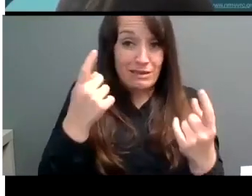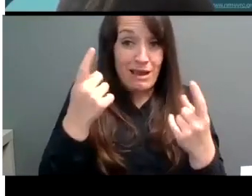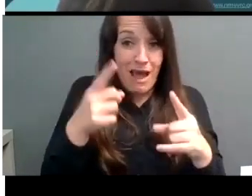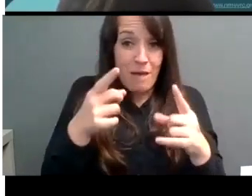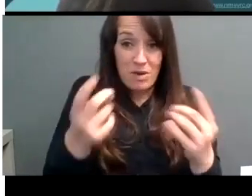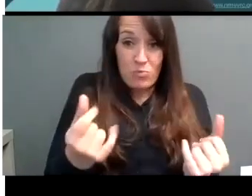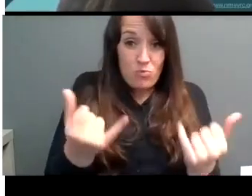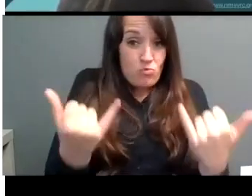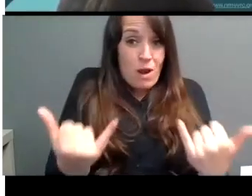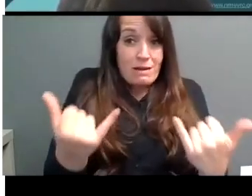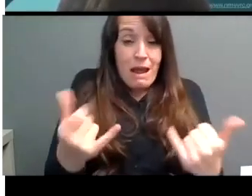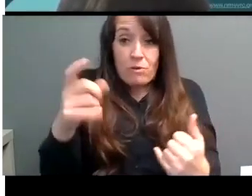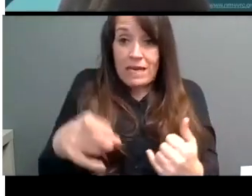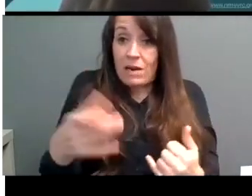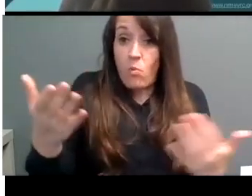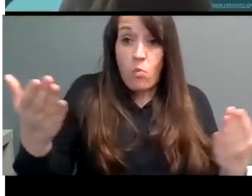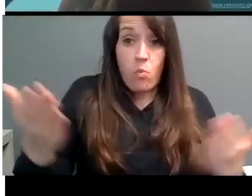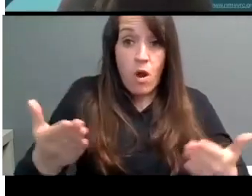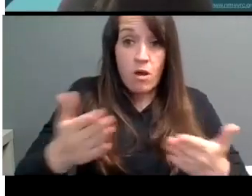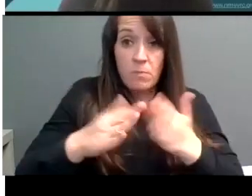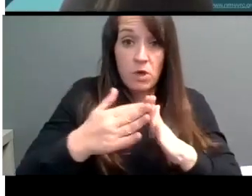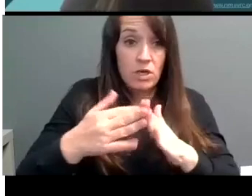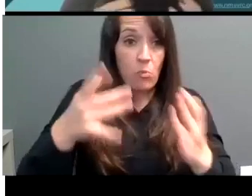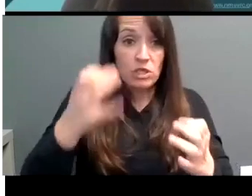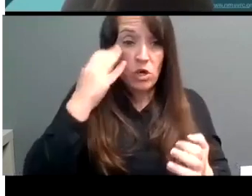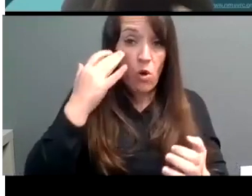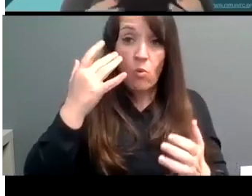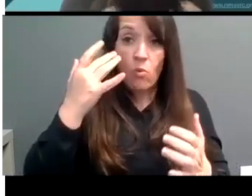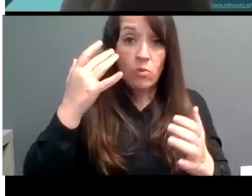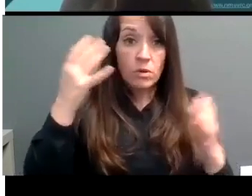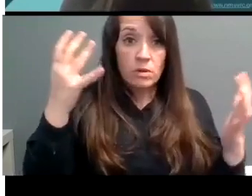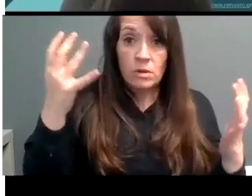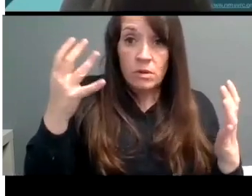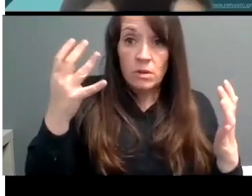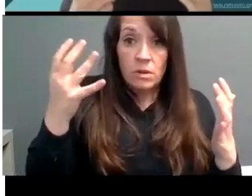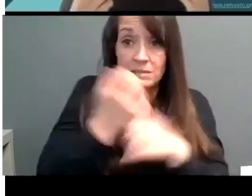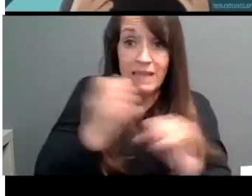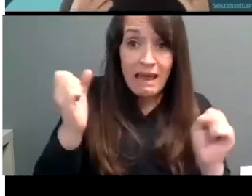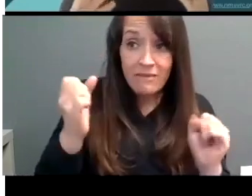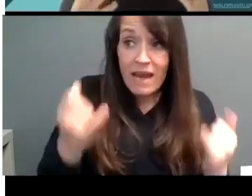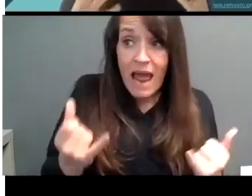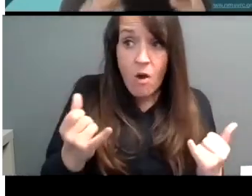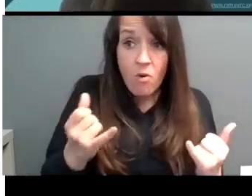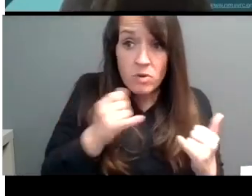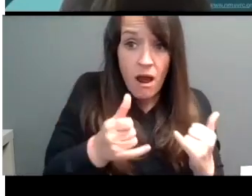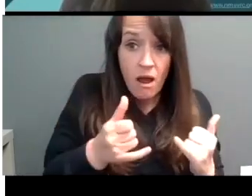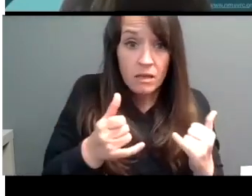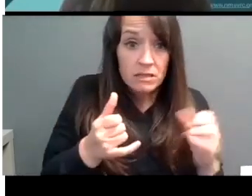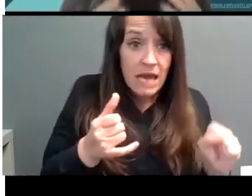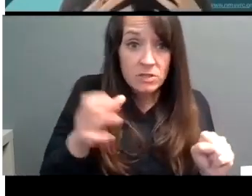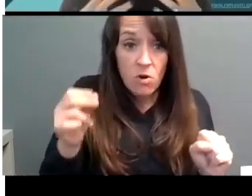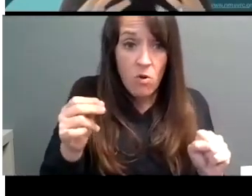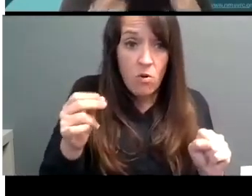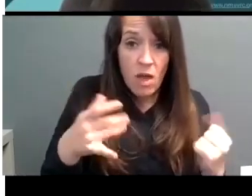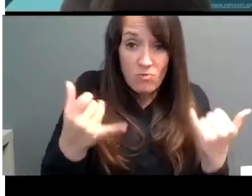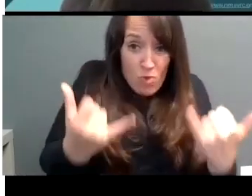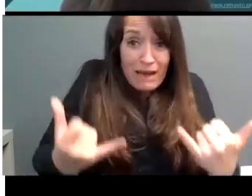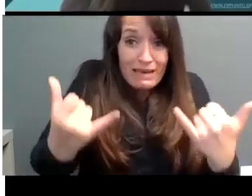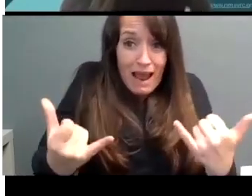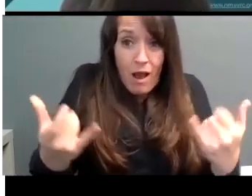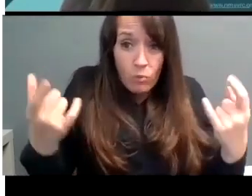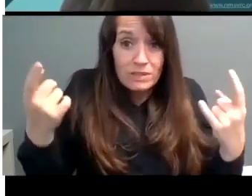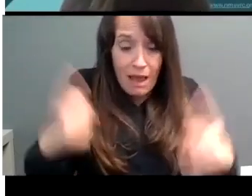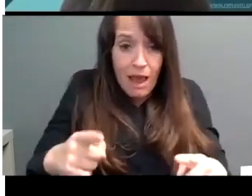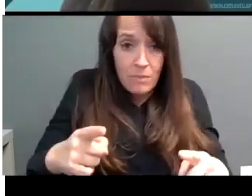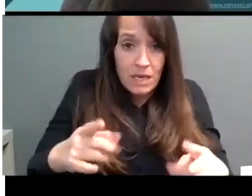really need to know what's happening, or know whether they're safe and what's happening in the moment and what